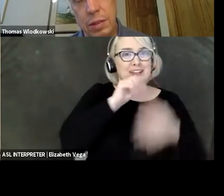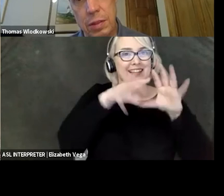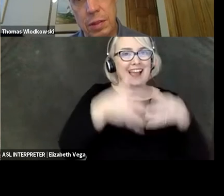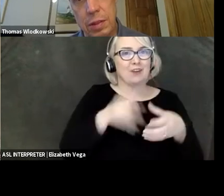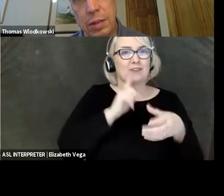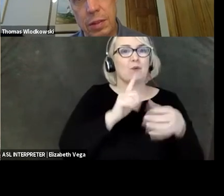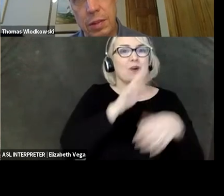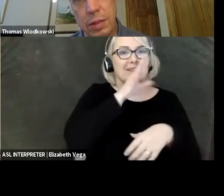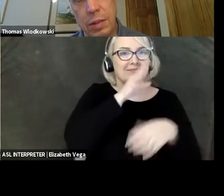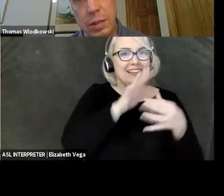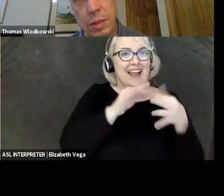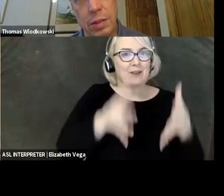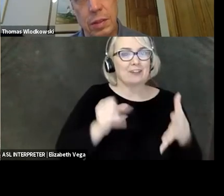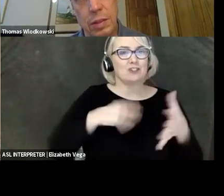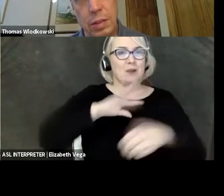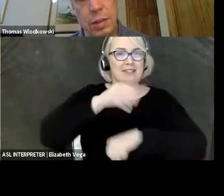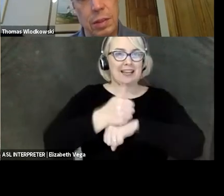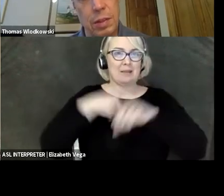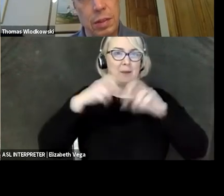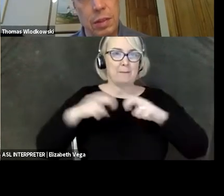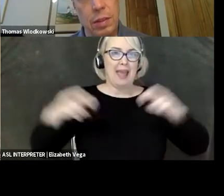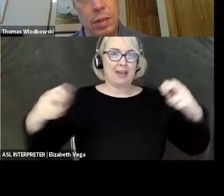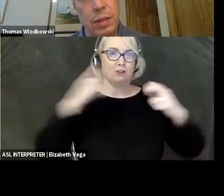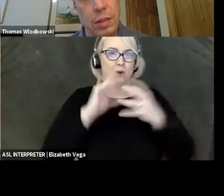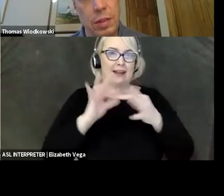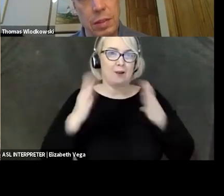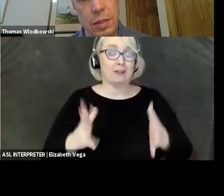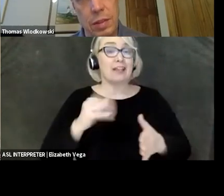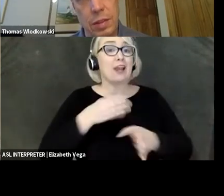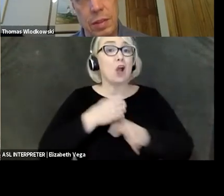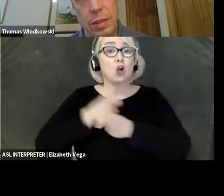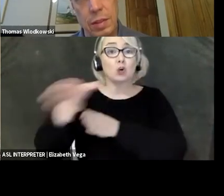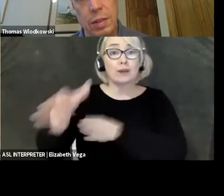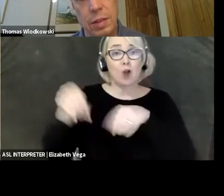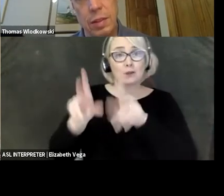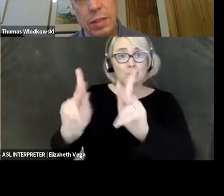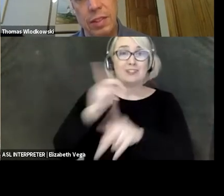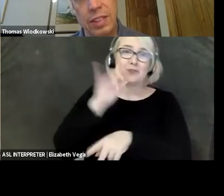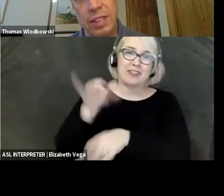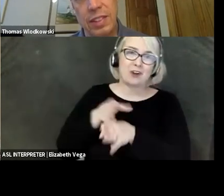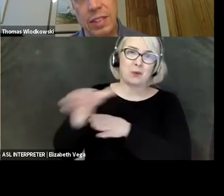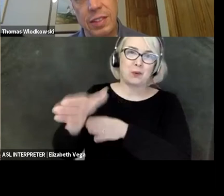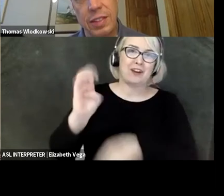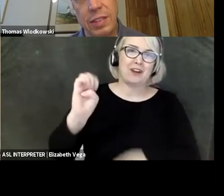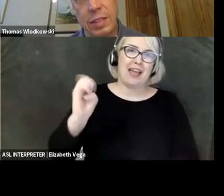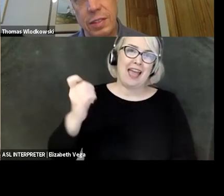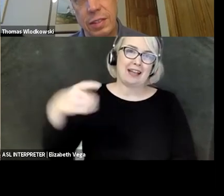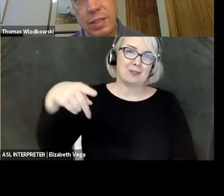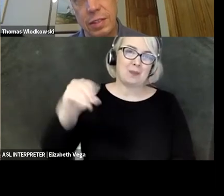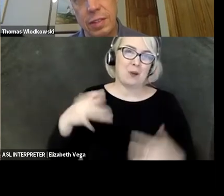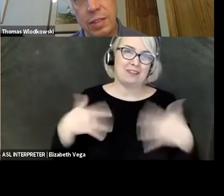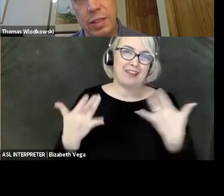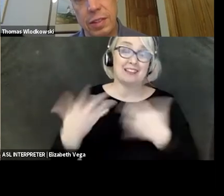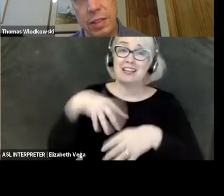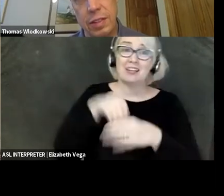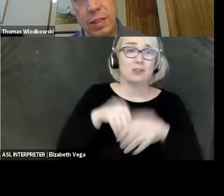panel for audio description narrators and career opportunities for the Career Expo, which covers it covers museums,